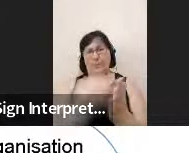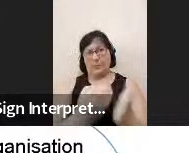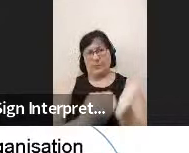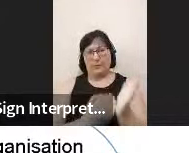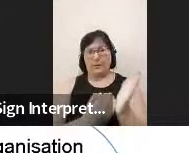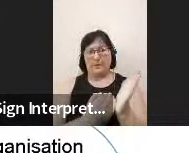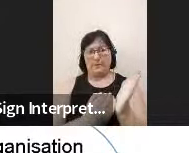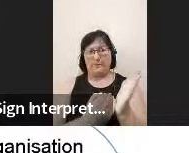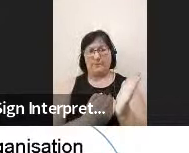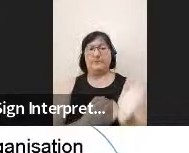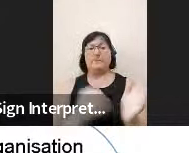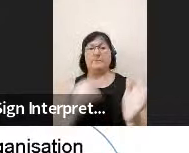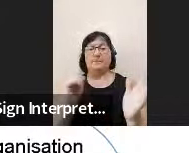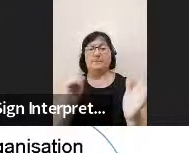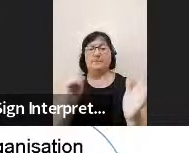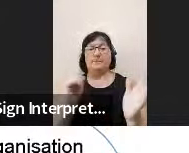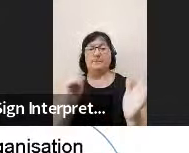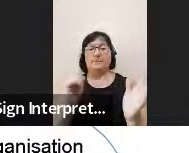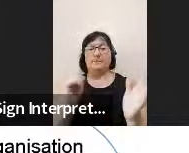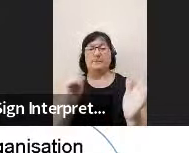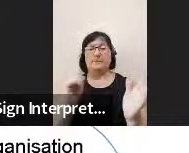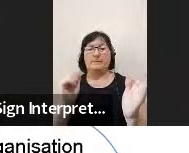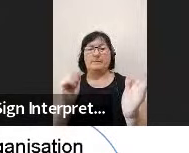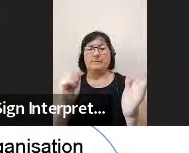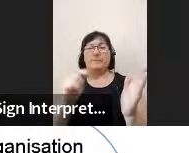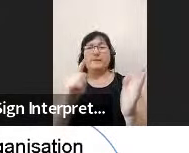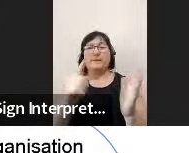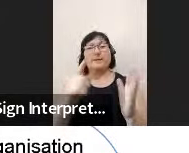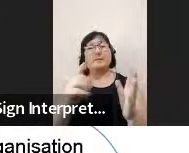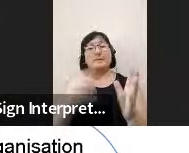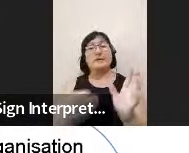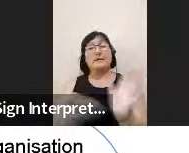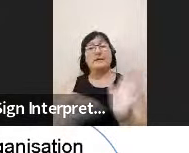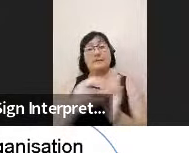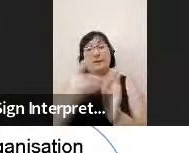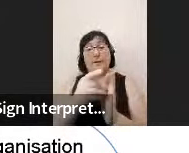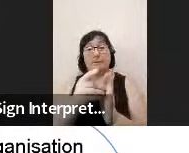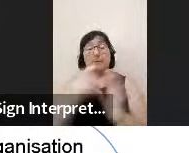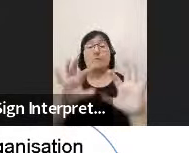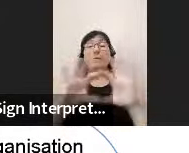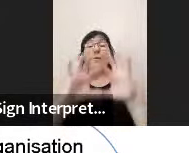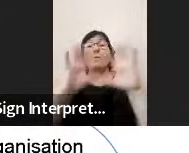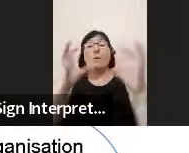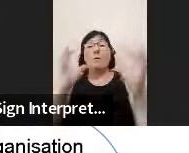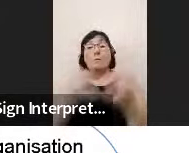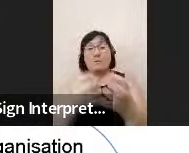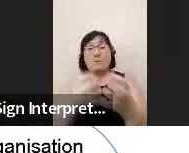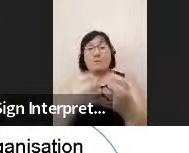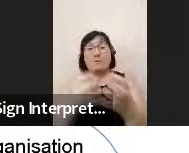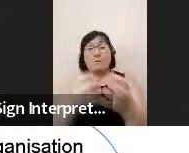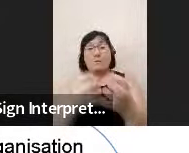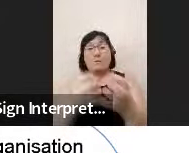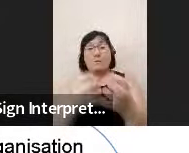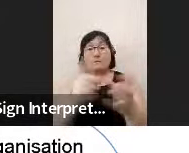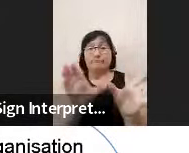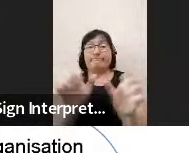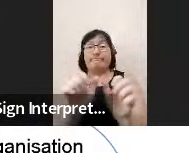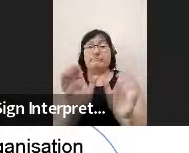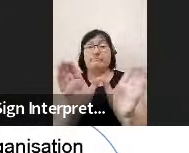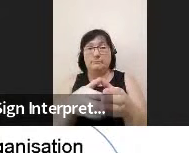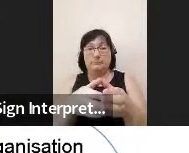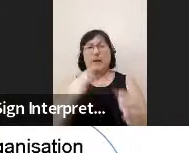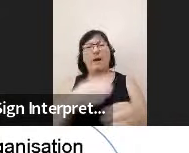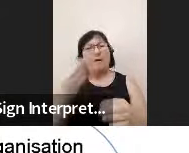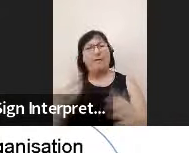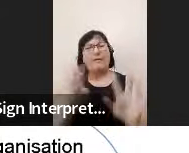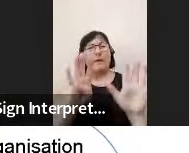Customs Organization. And this was stemming from the events of 9/11, where it was seen to be